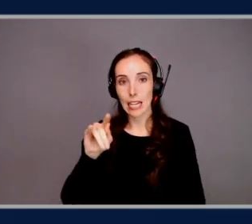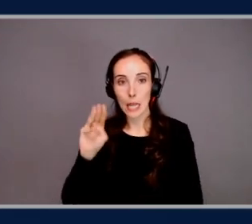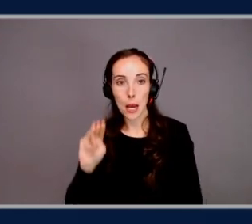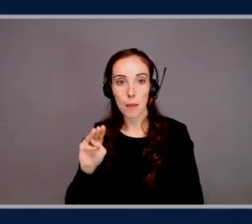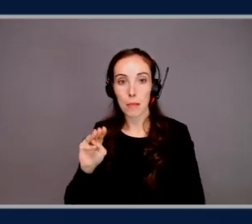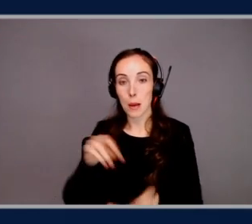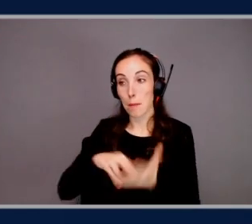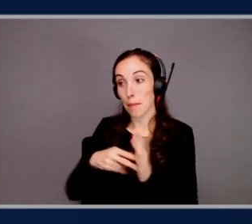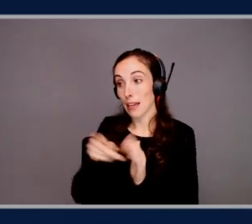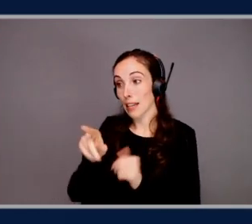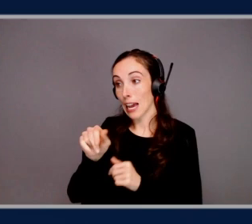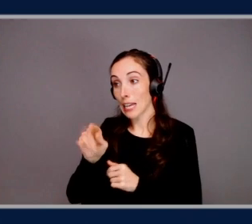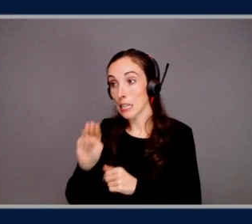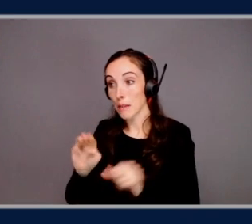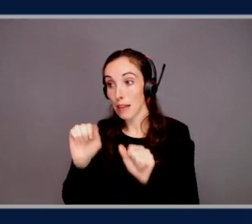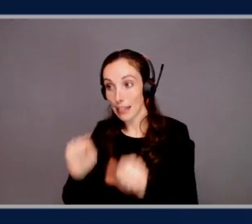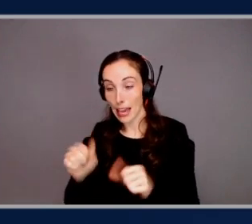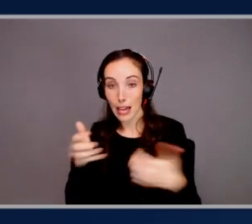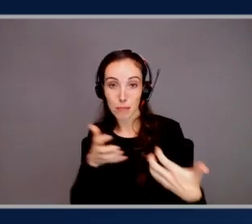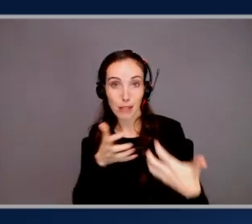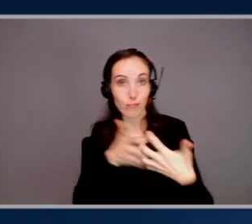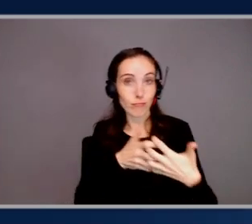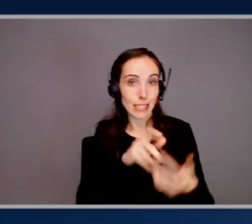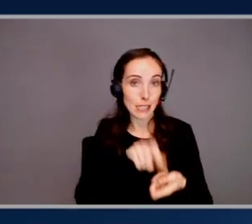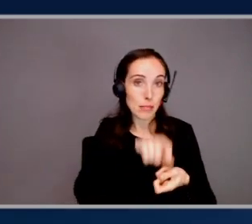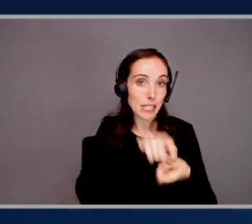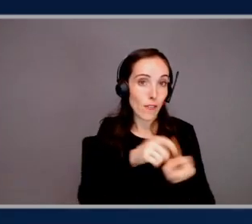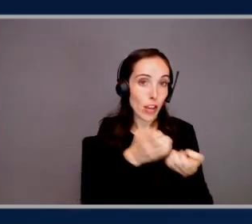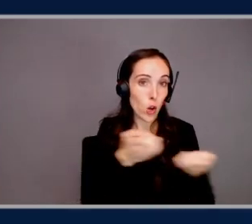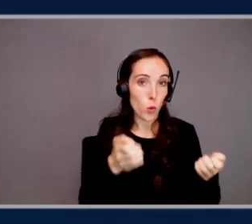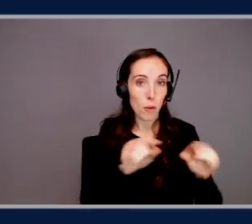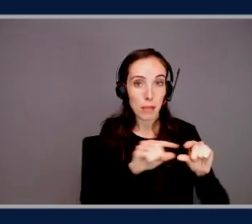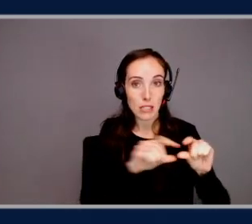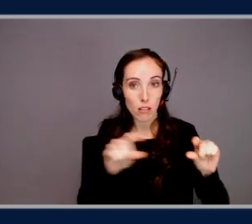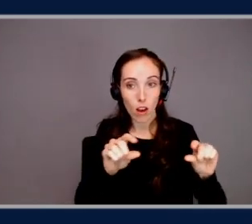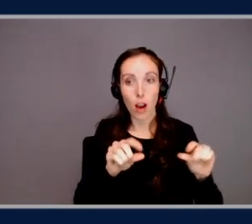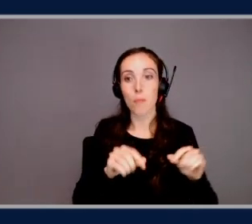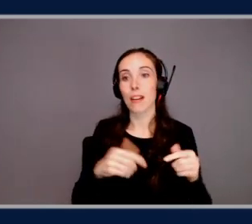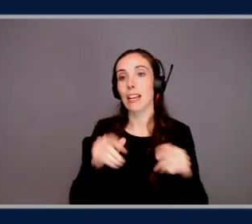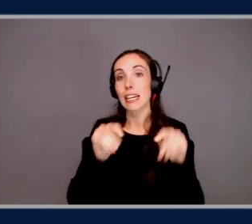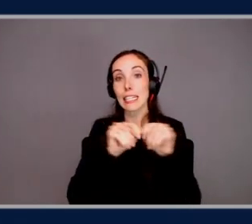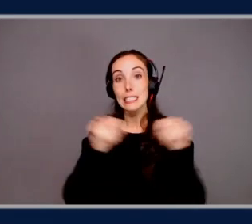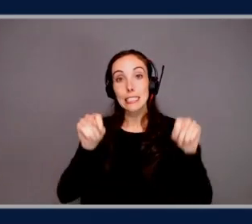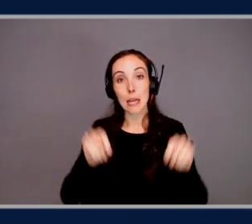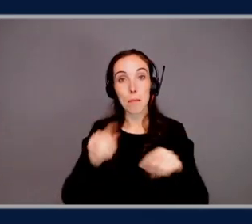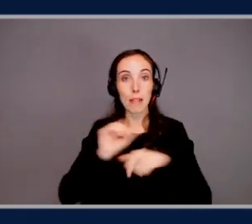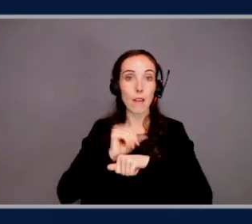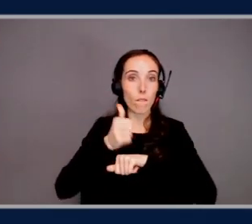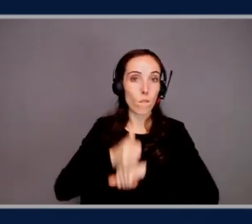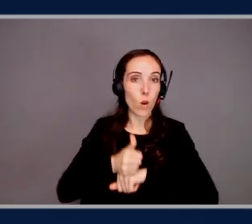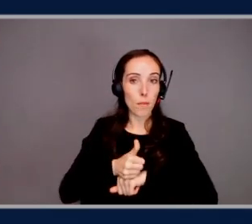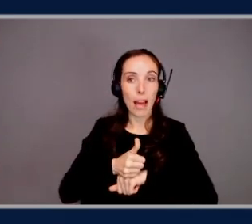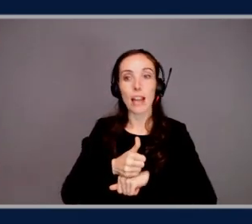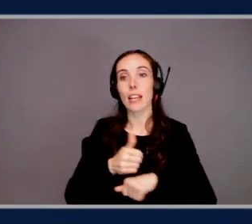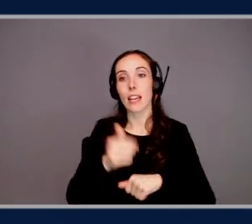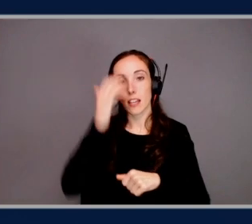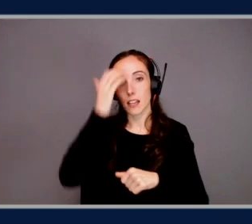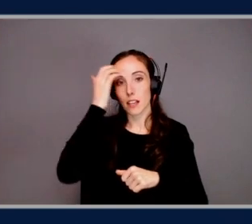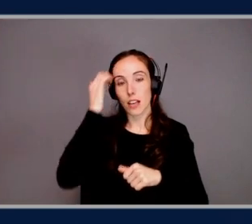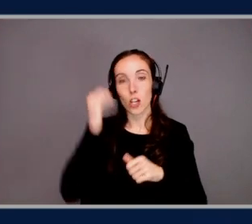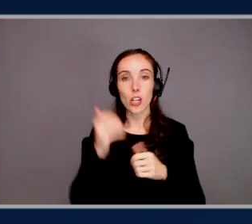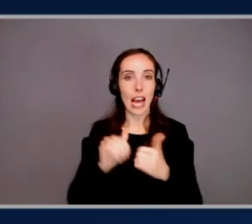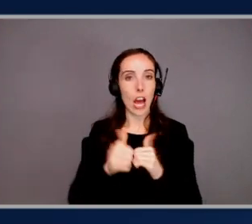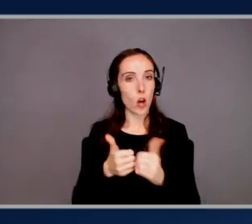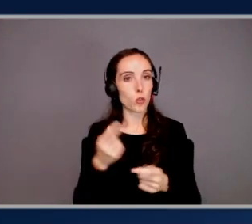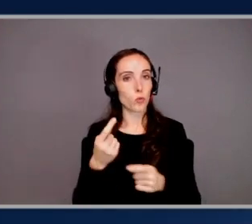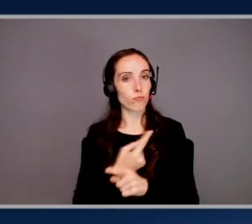certain equipment slot. And I need to update template formatting and integrate to handle the slots properly. So